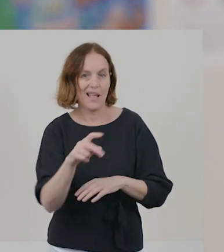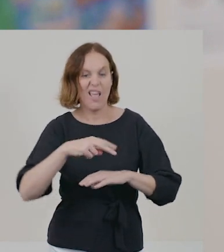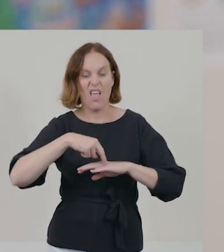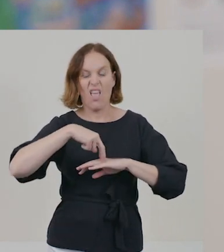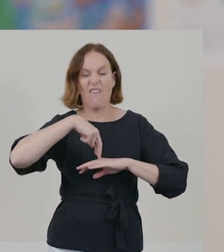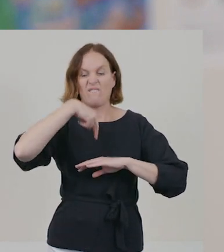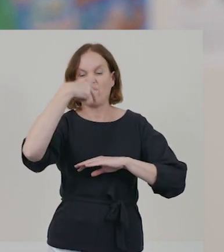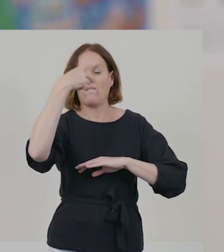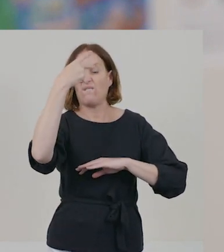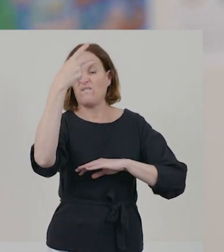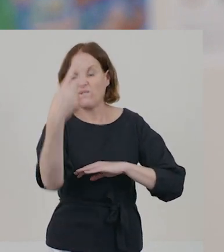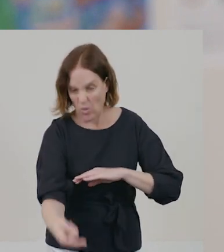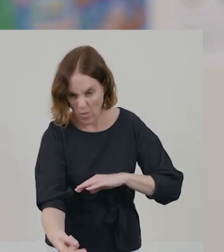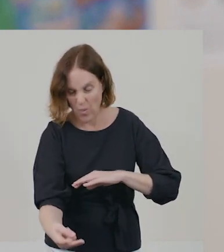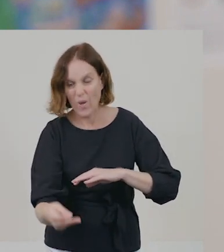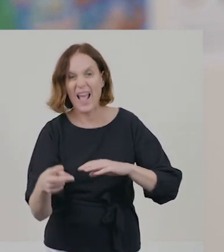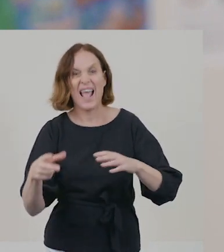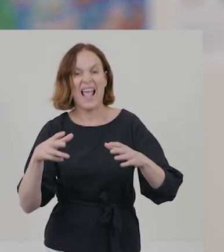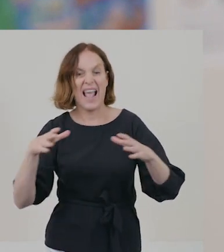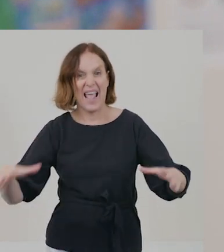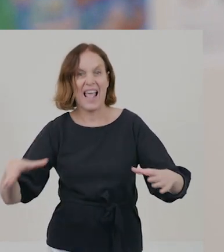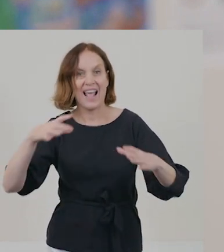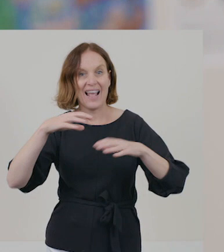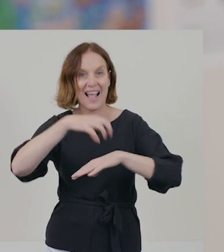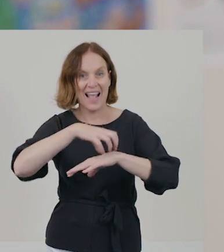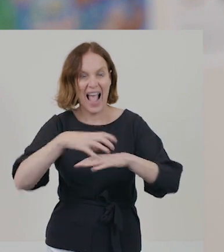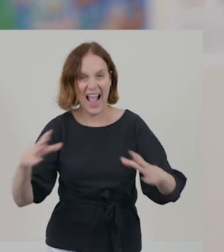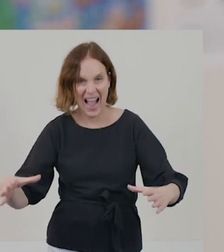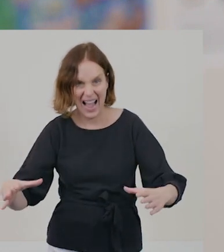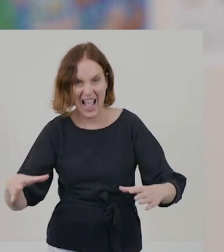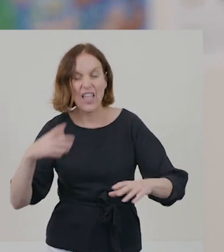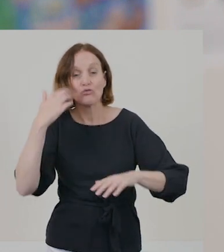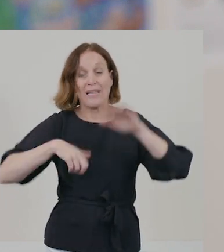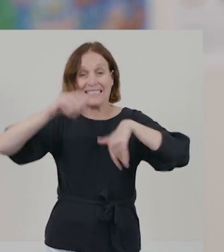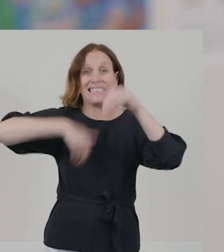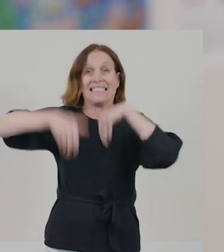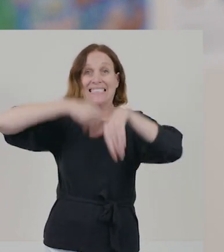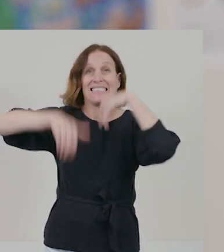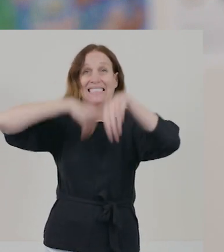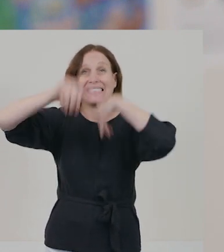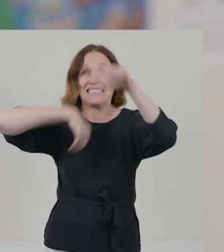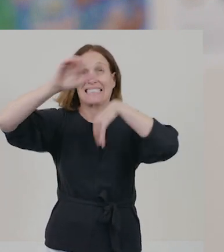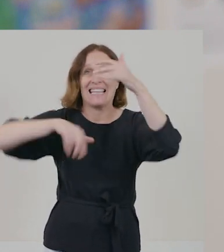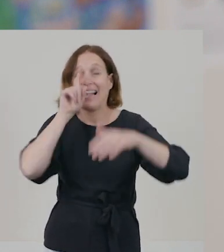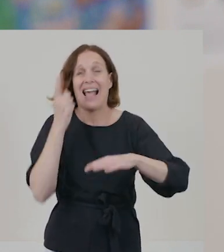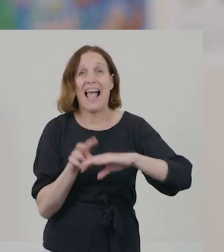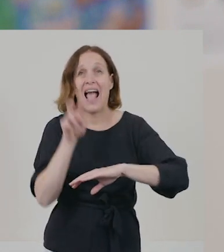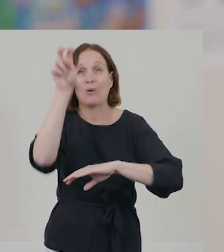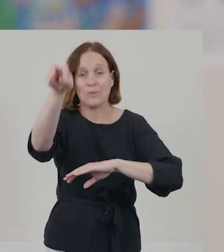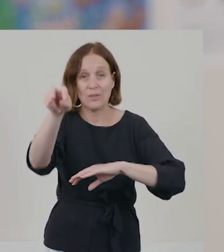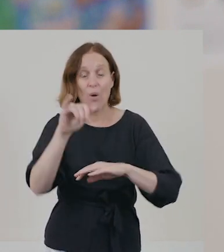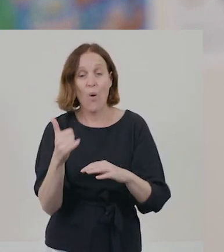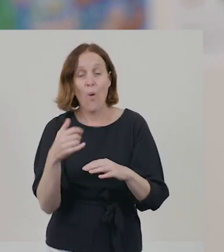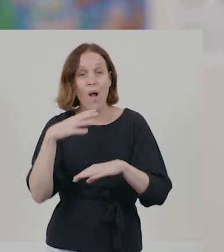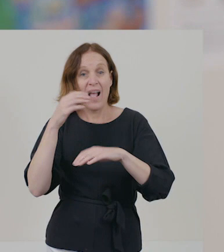falls into a giant cake and tries to doggy paddle out. Or maybe the icing of the cake is green and the